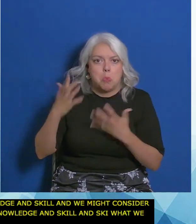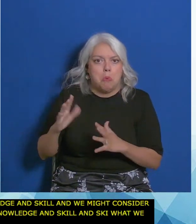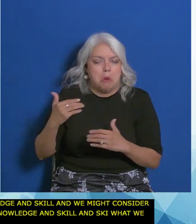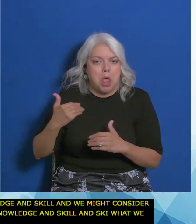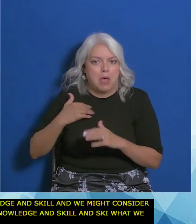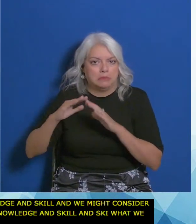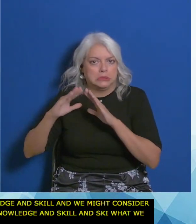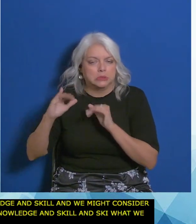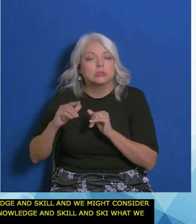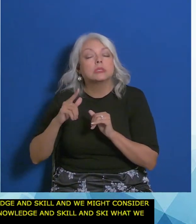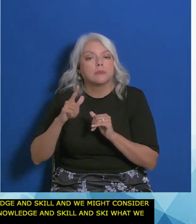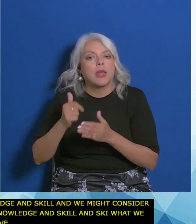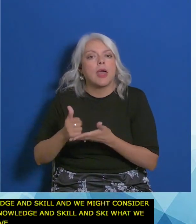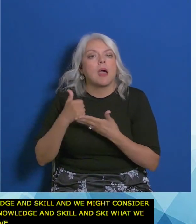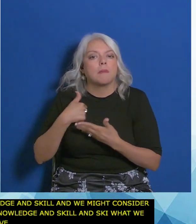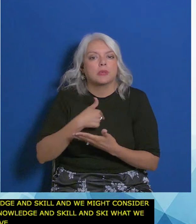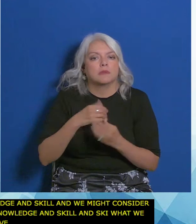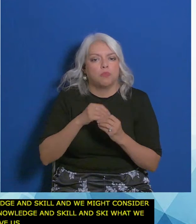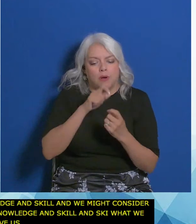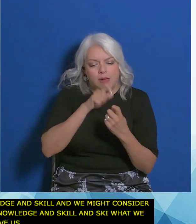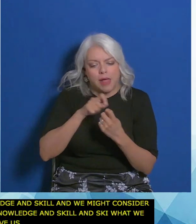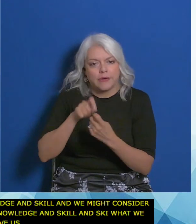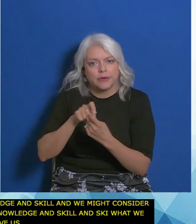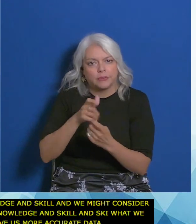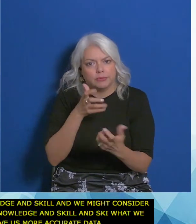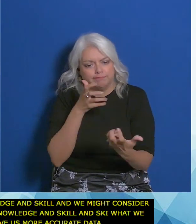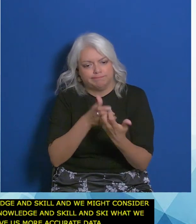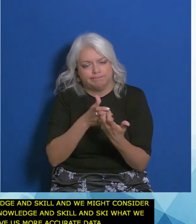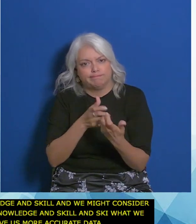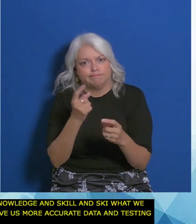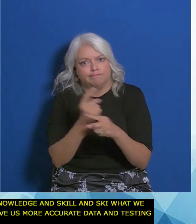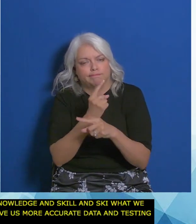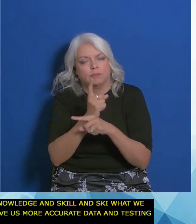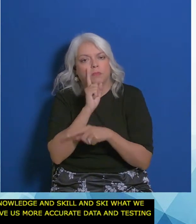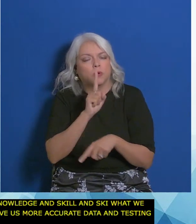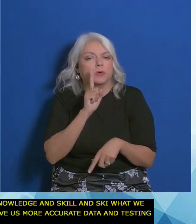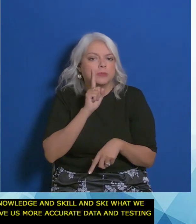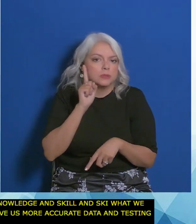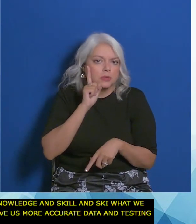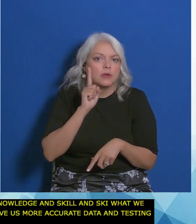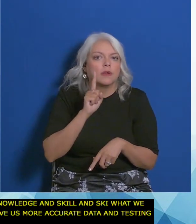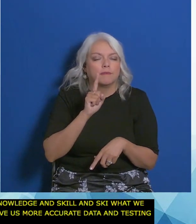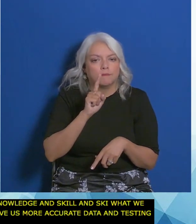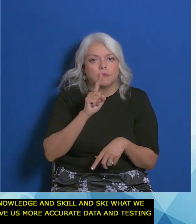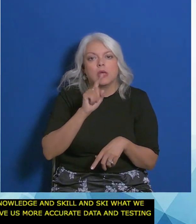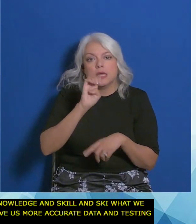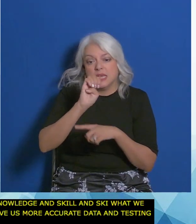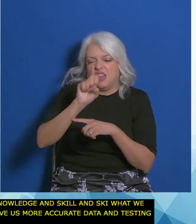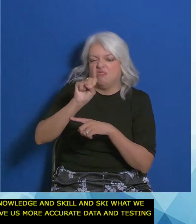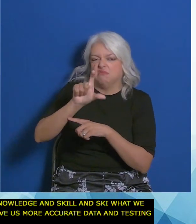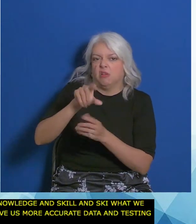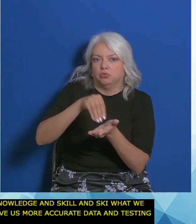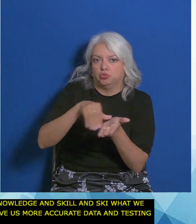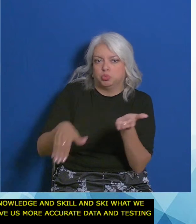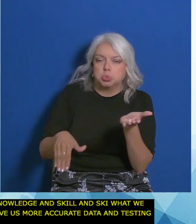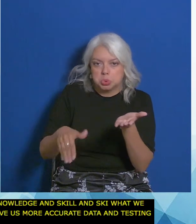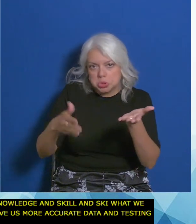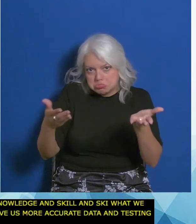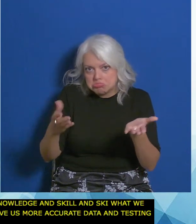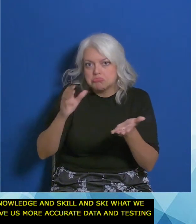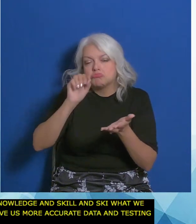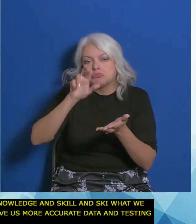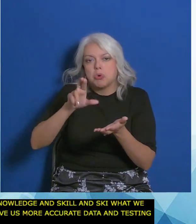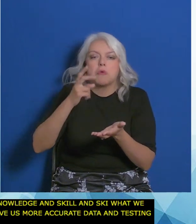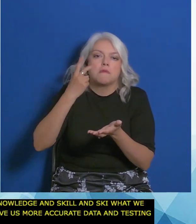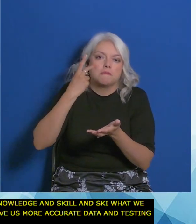data and testing that is more appropriately normed for ESL students. And that is one thing that I really do want